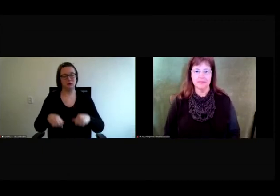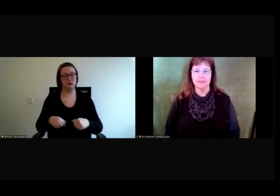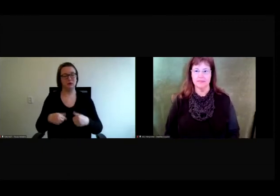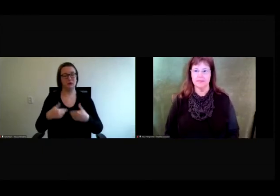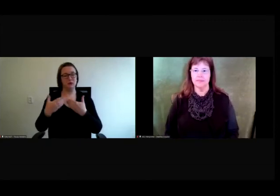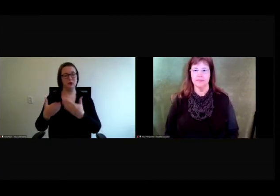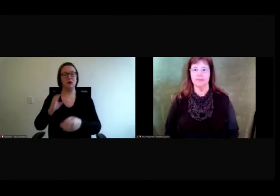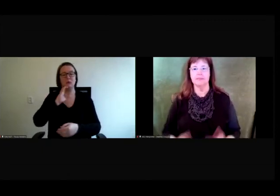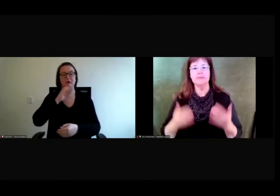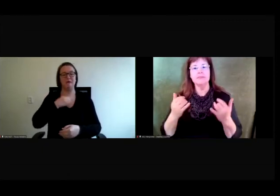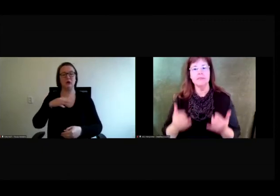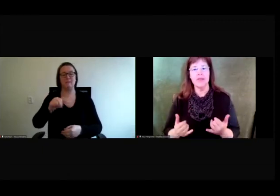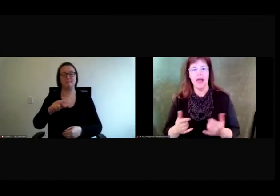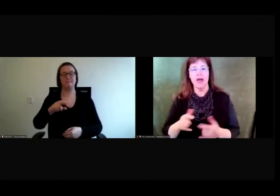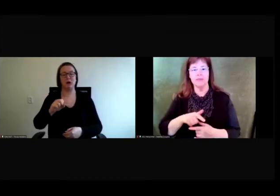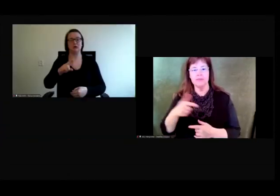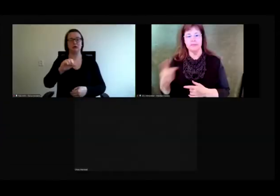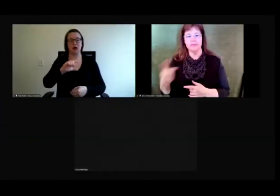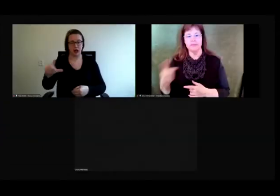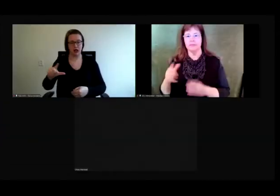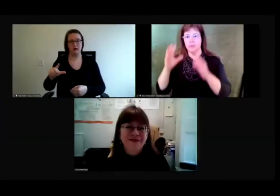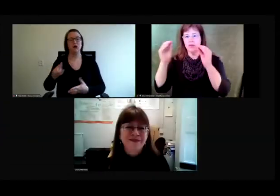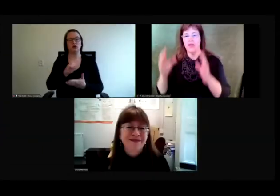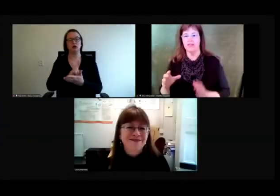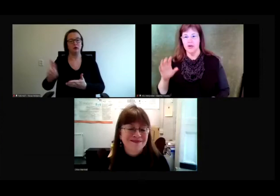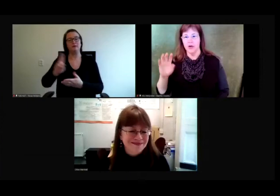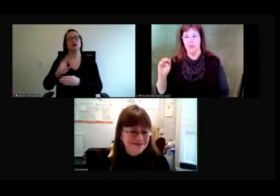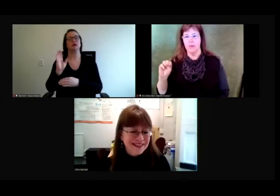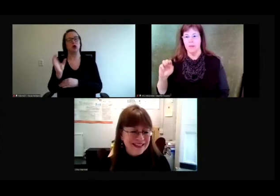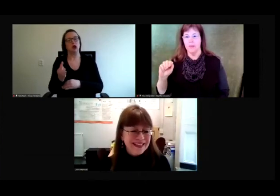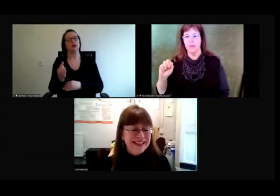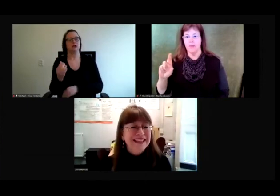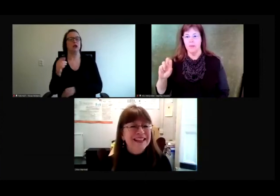to Professor Marshall, University College London.